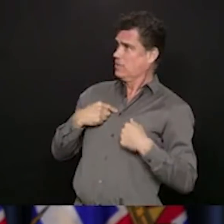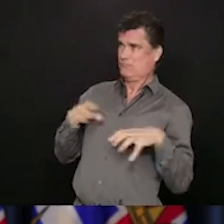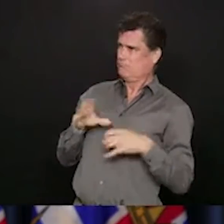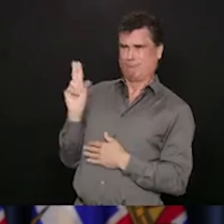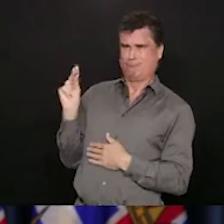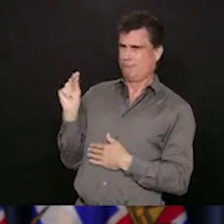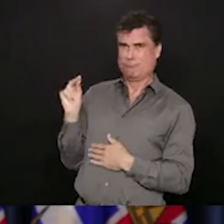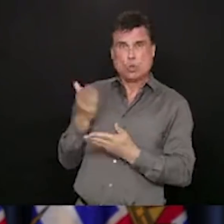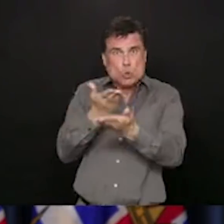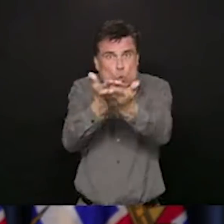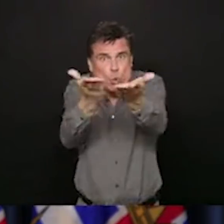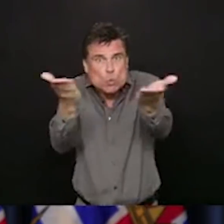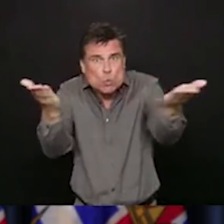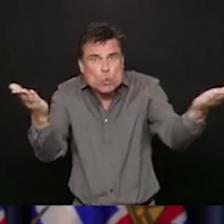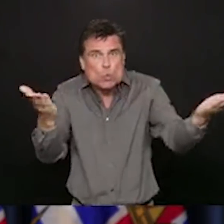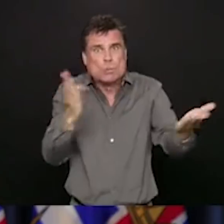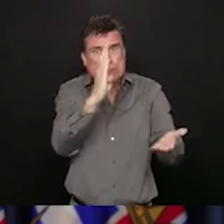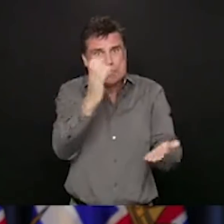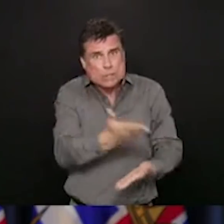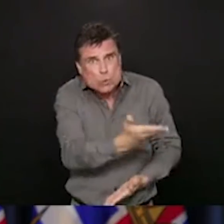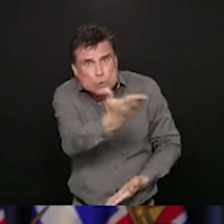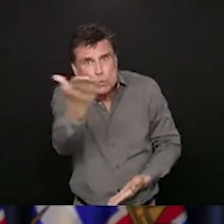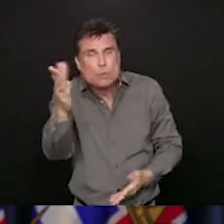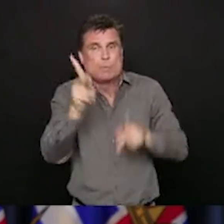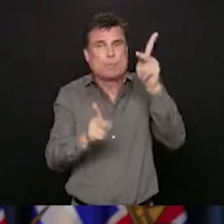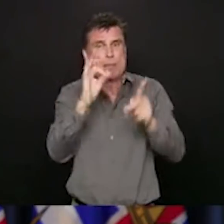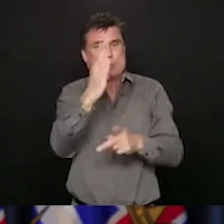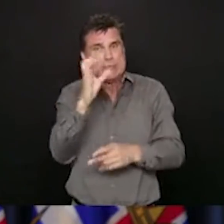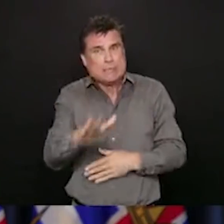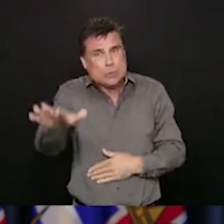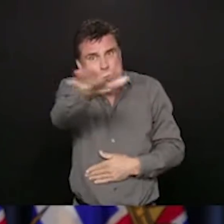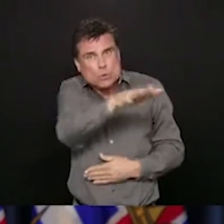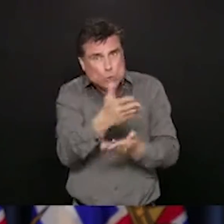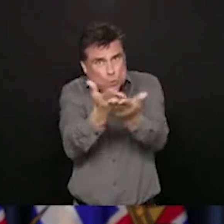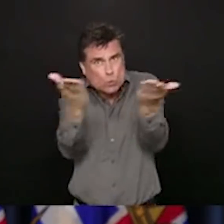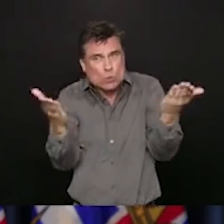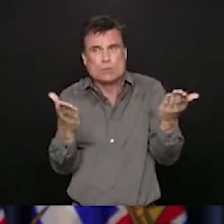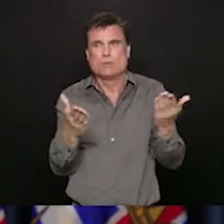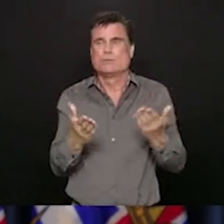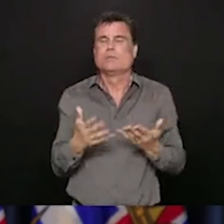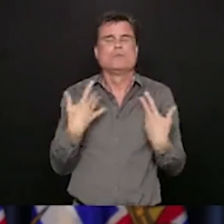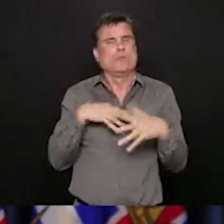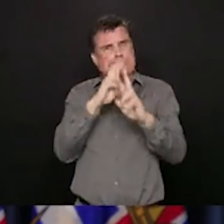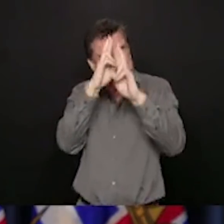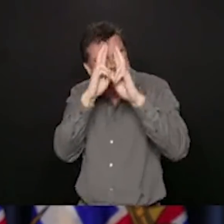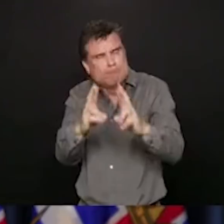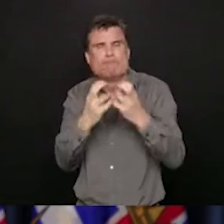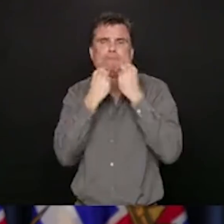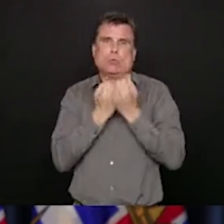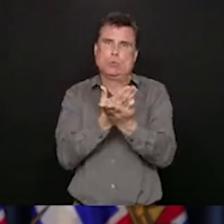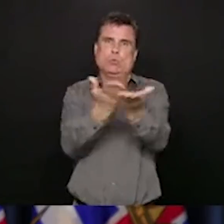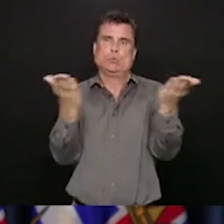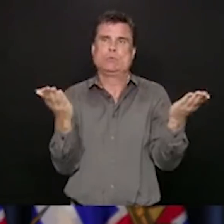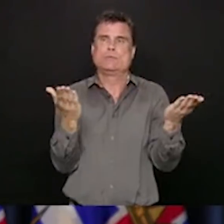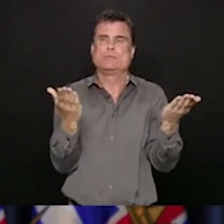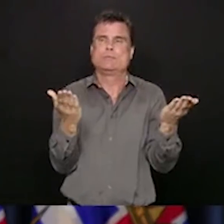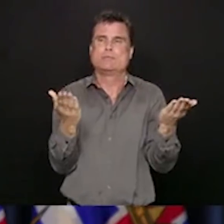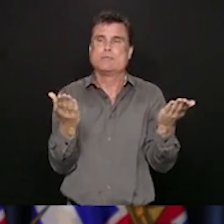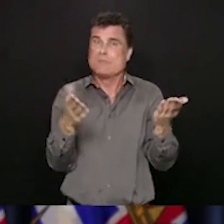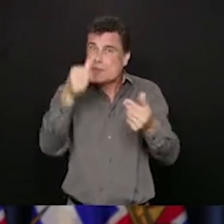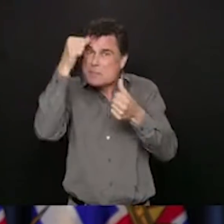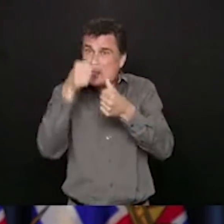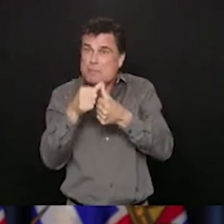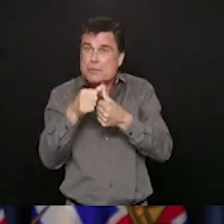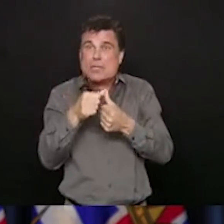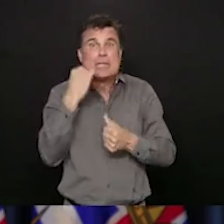staying home, by not coming to work when you're sick. No more of this heroic, I've got a bit of a sniffle, but I'll make it through. That